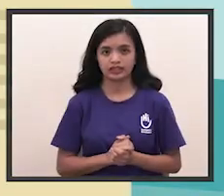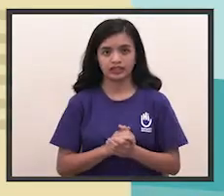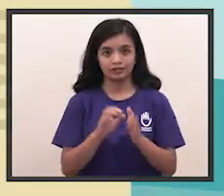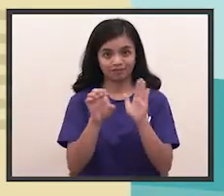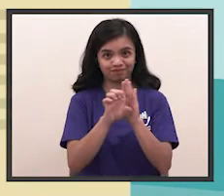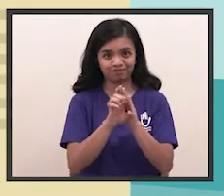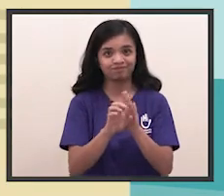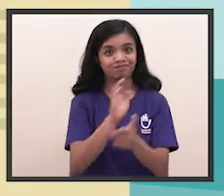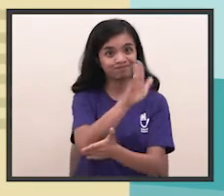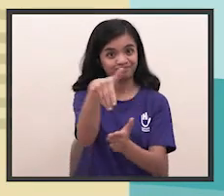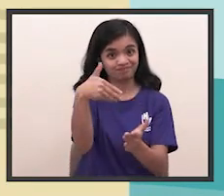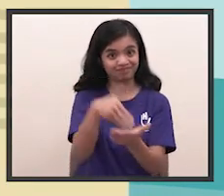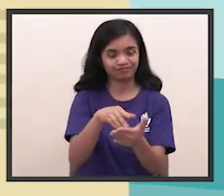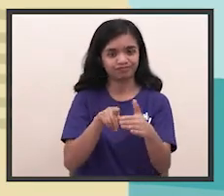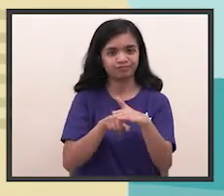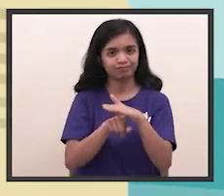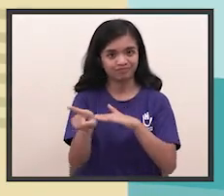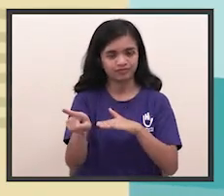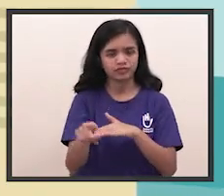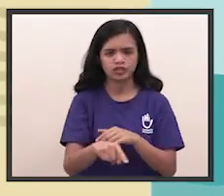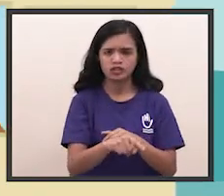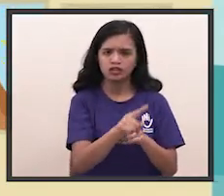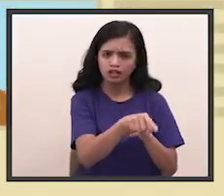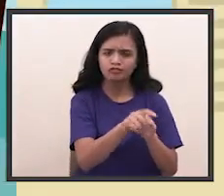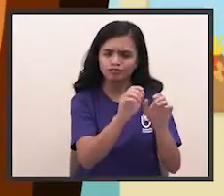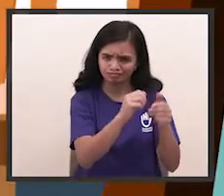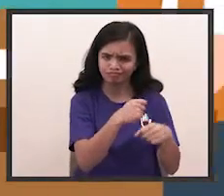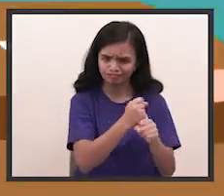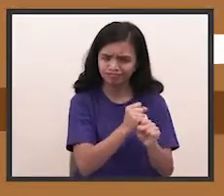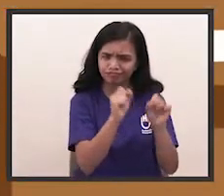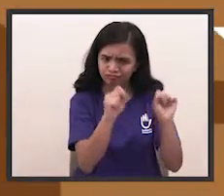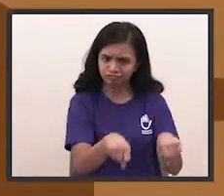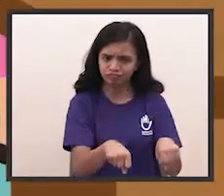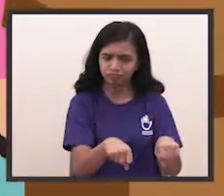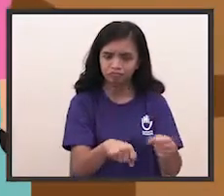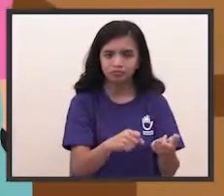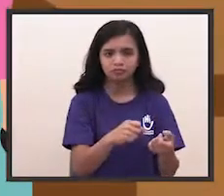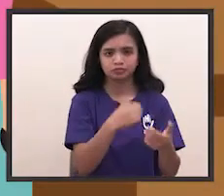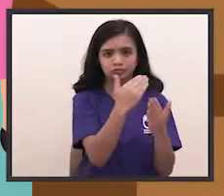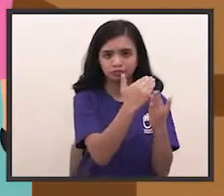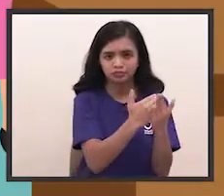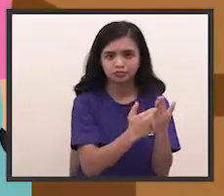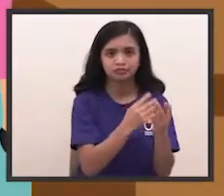When in an evacuation center, ask the children to come up